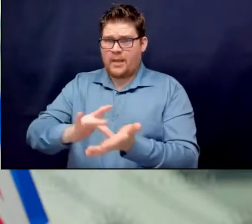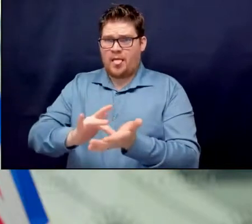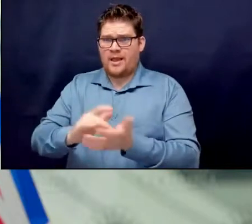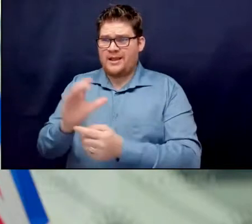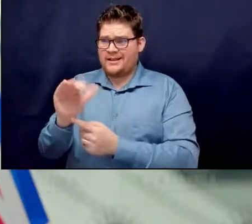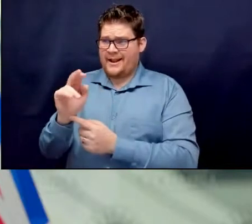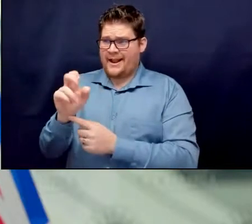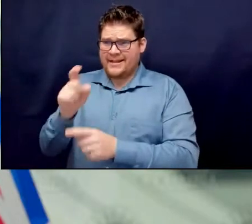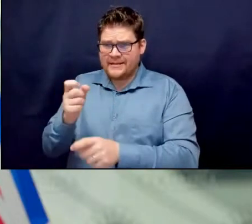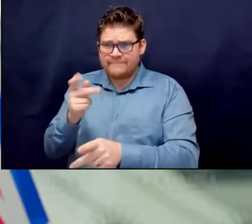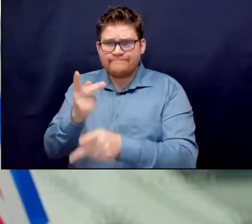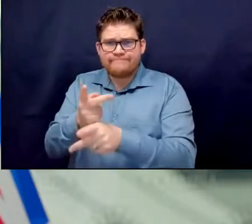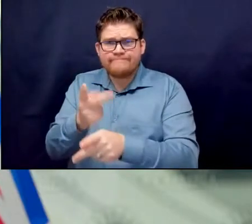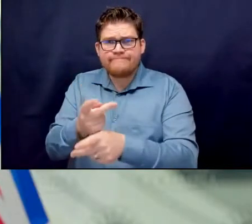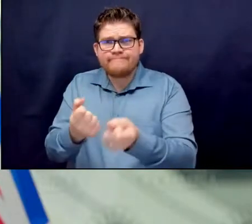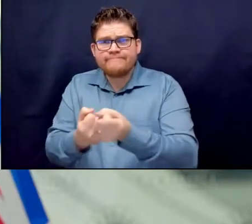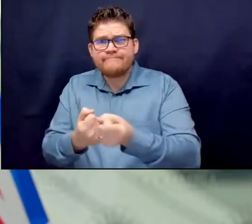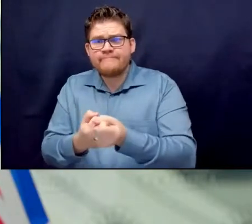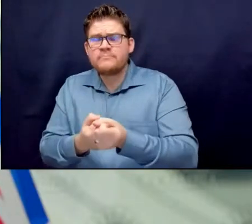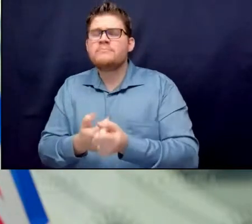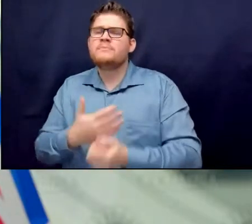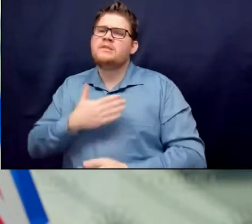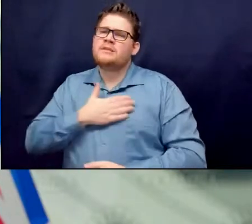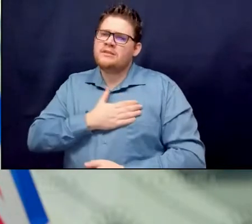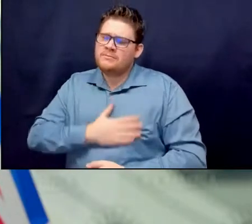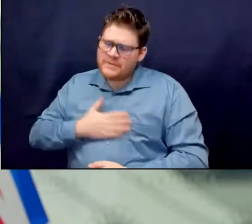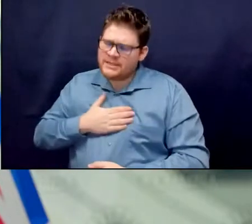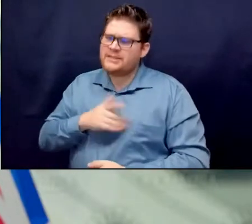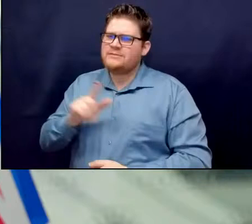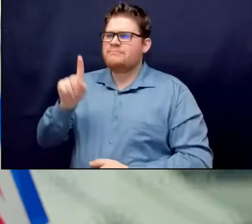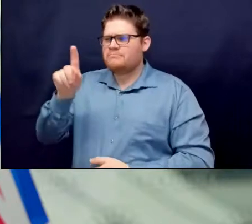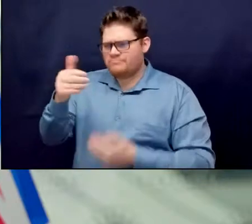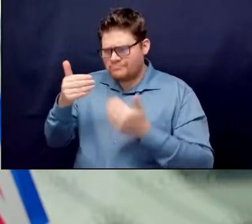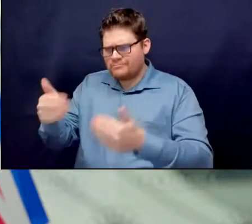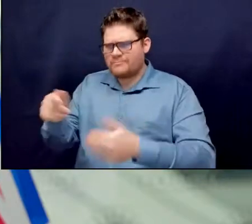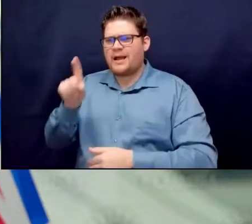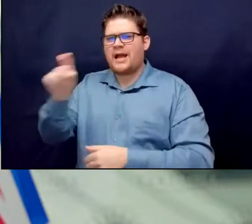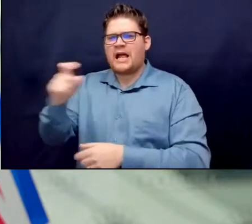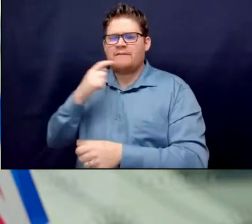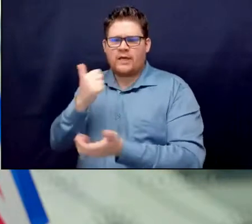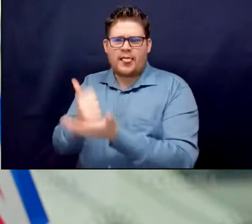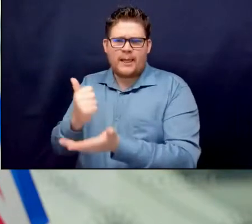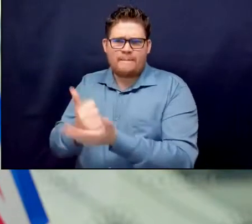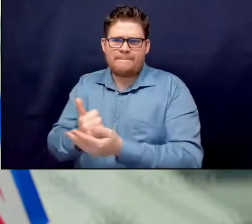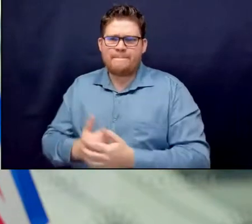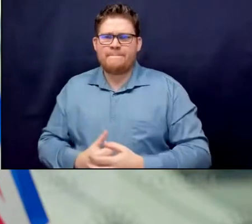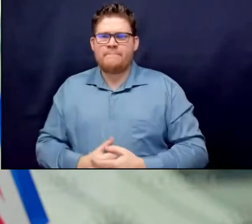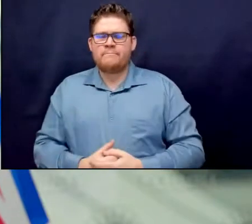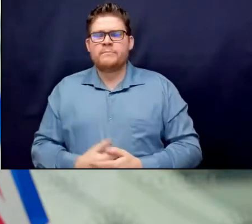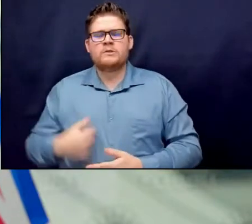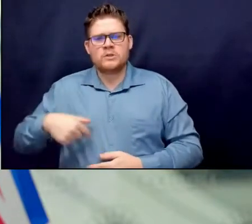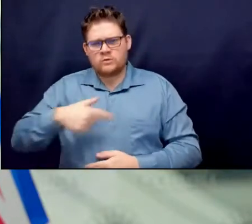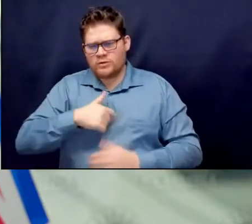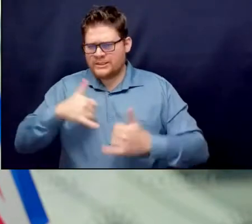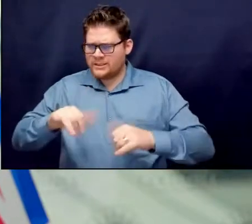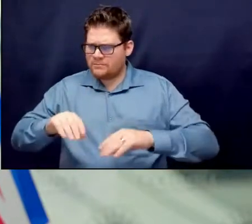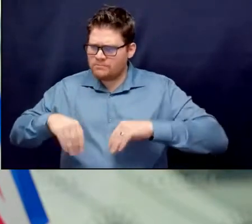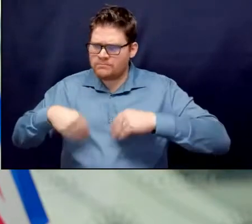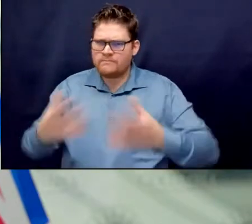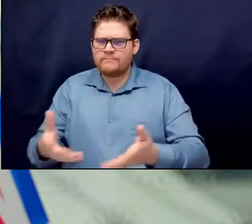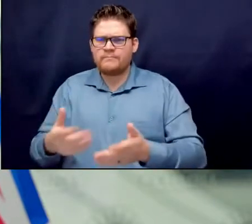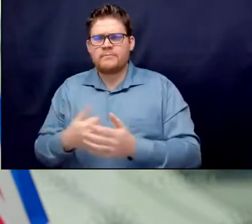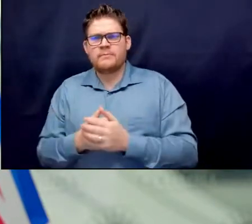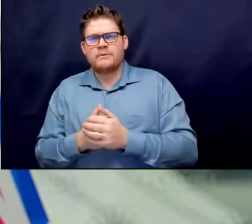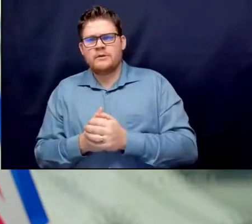provide outstanding care. And there will be some need for patients. Our teams are working, and we're putting plans in